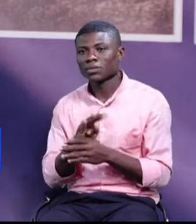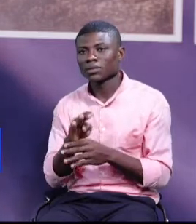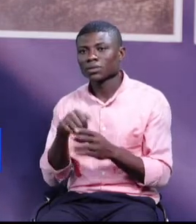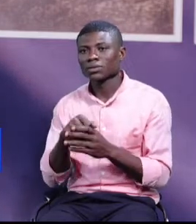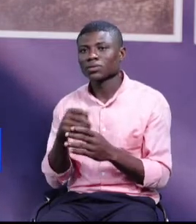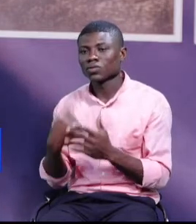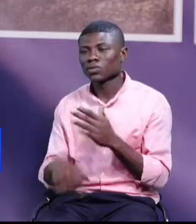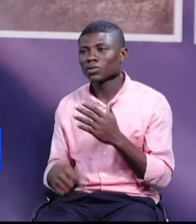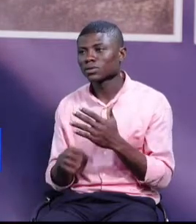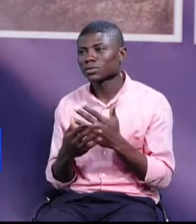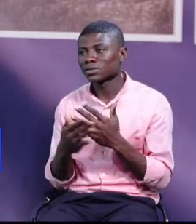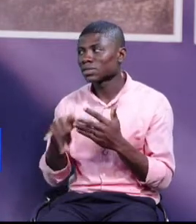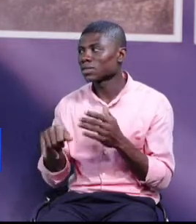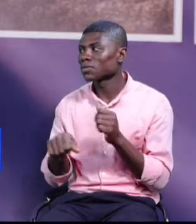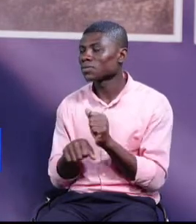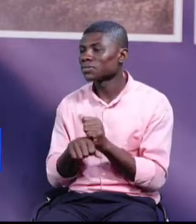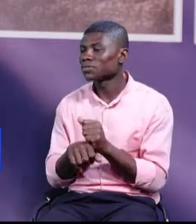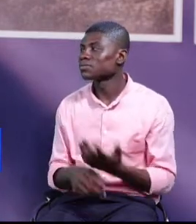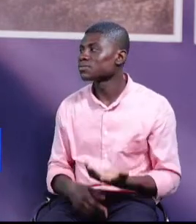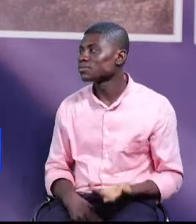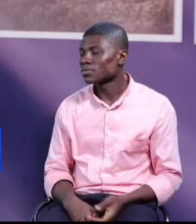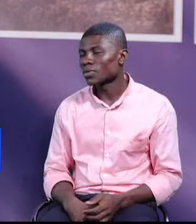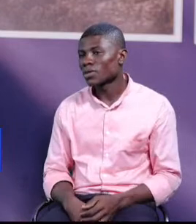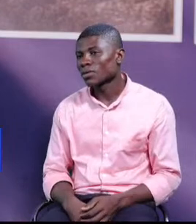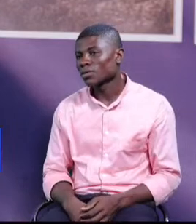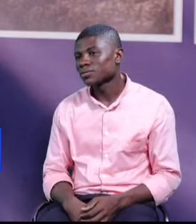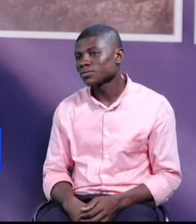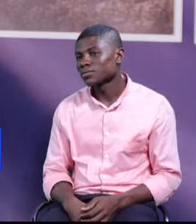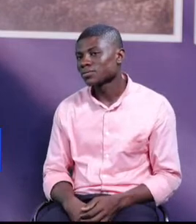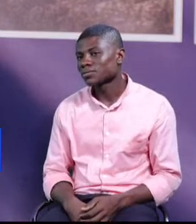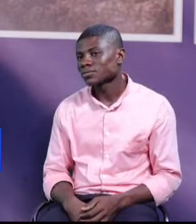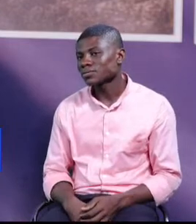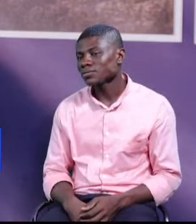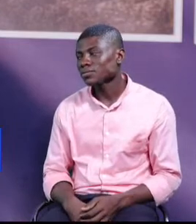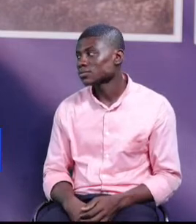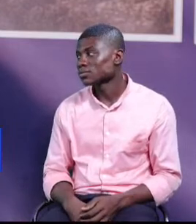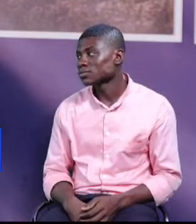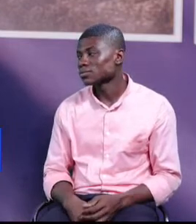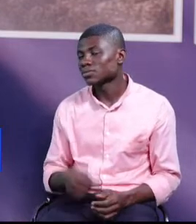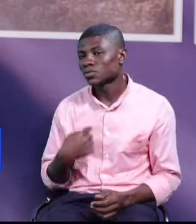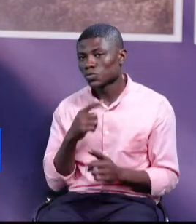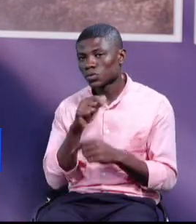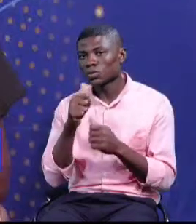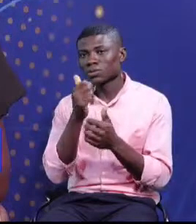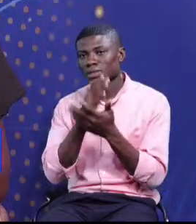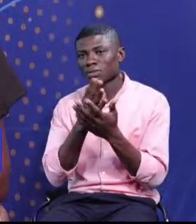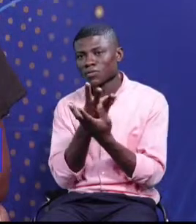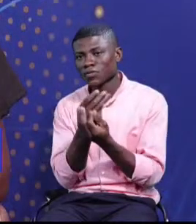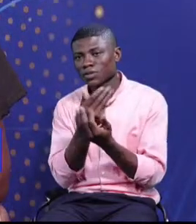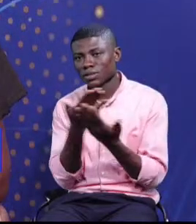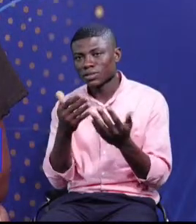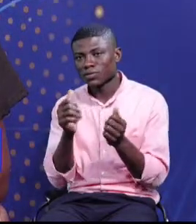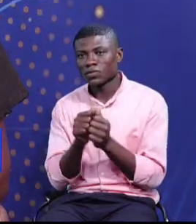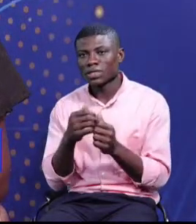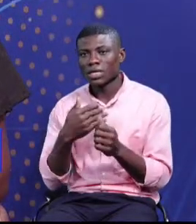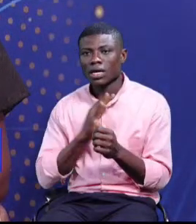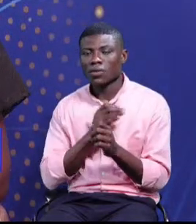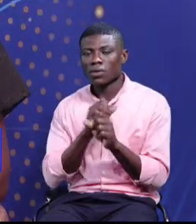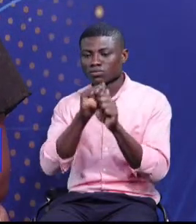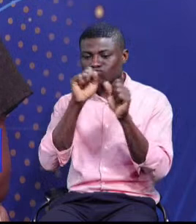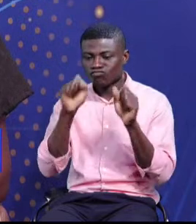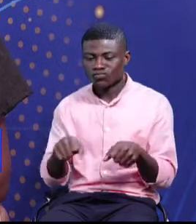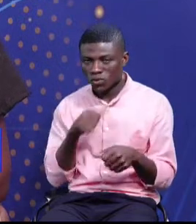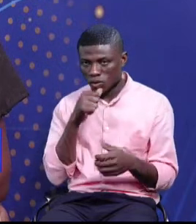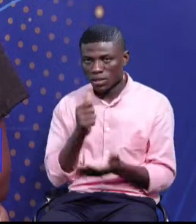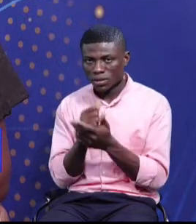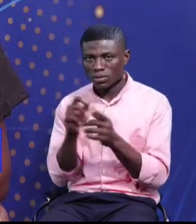So what are some of the bottlenecks? Well, I mean, we've mentioned quite a few of them in terms of our systems and processes, but then you